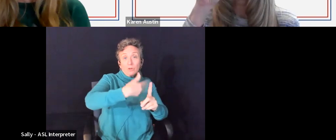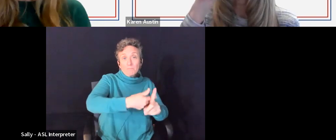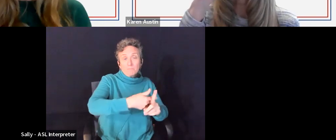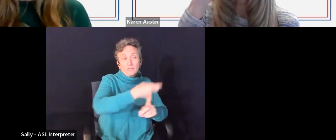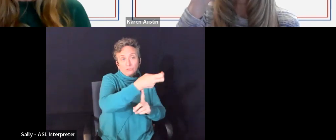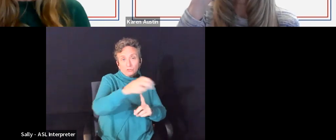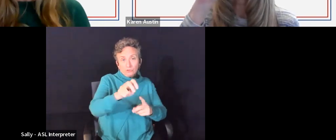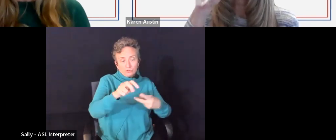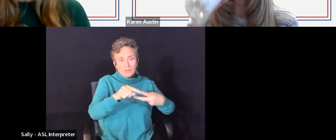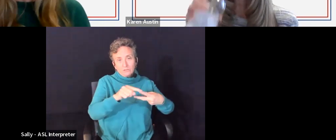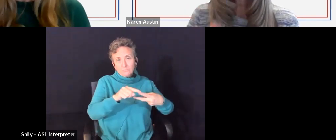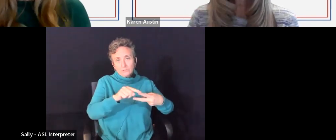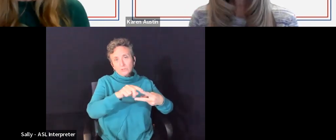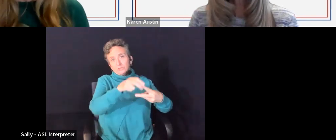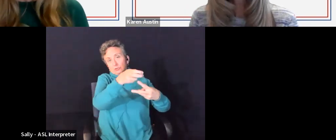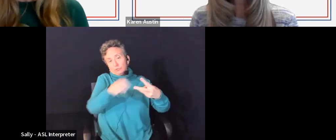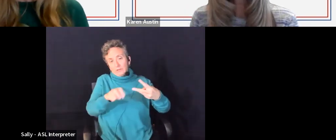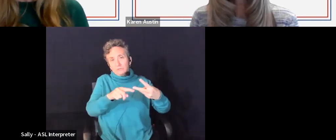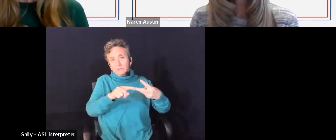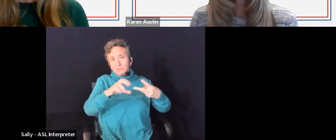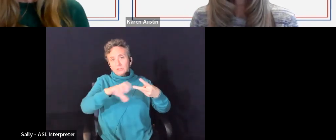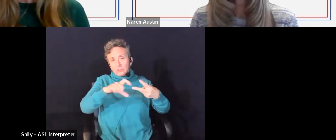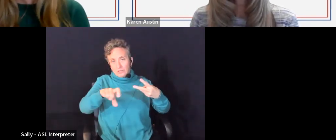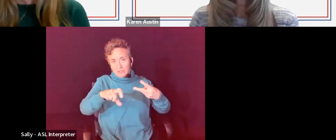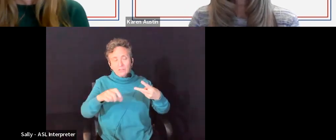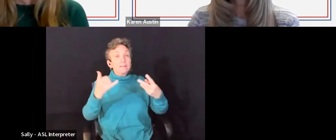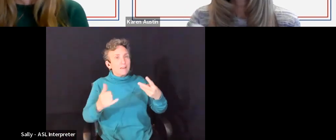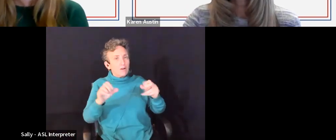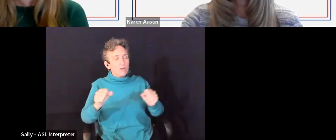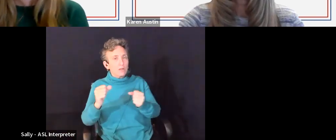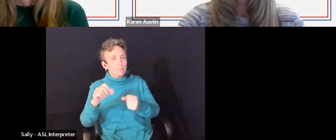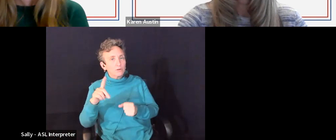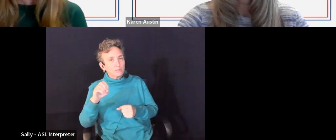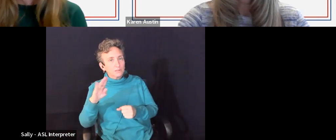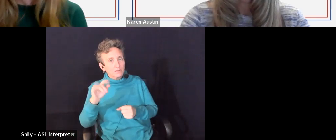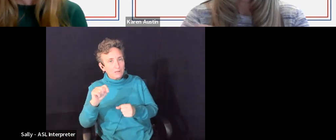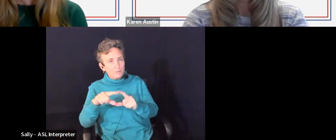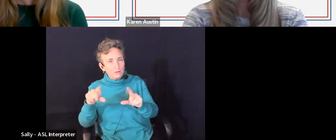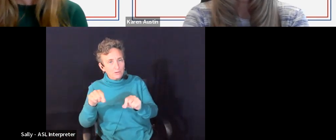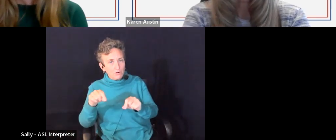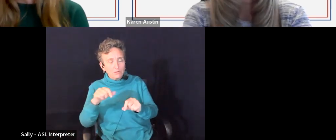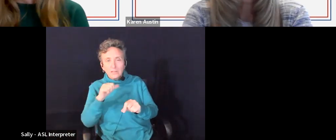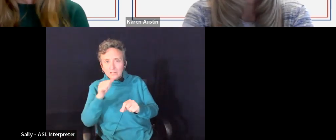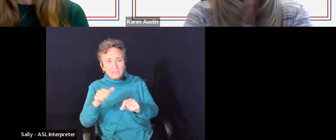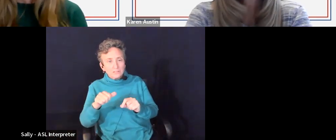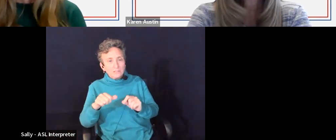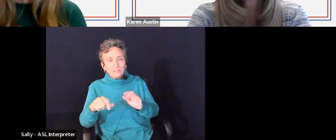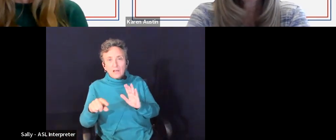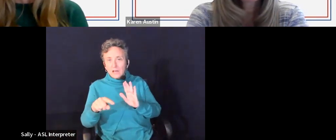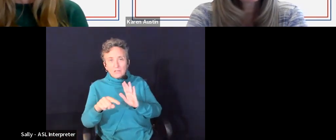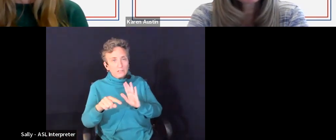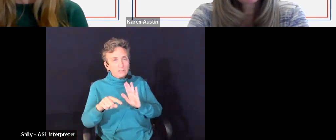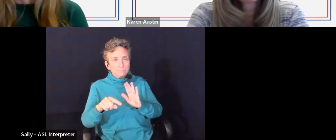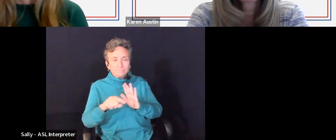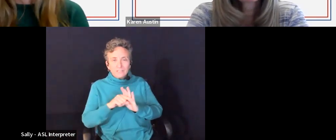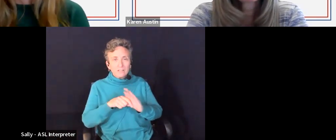investment option, let's say to the checking option. So then you can use the debit card and that won't count against one of your two investment changes.